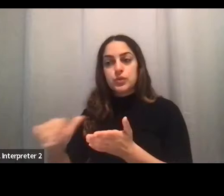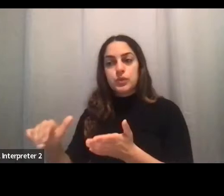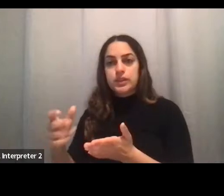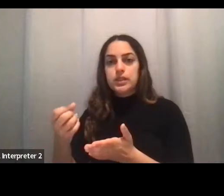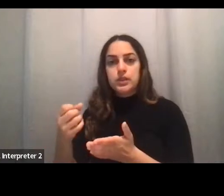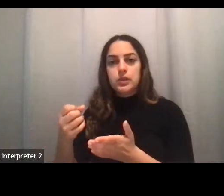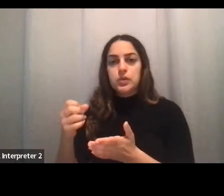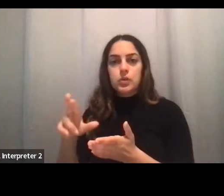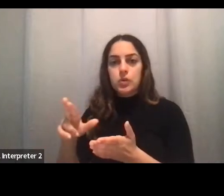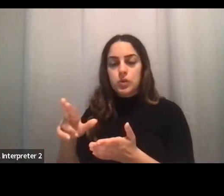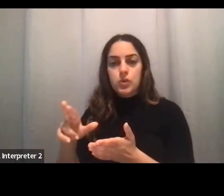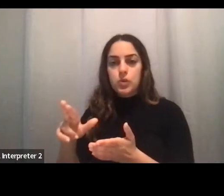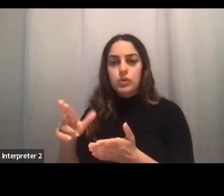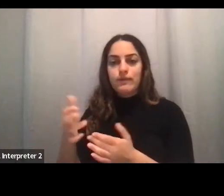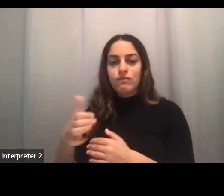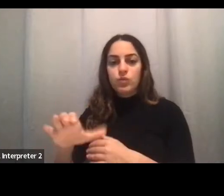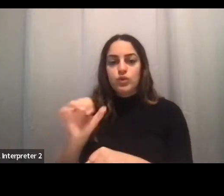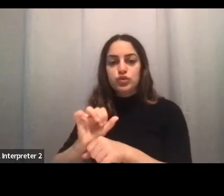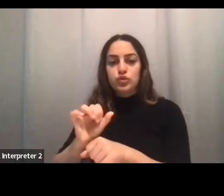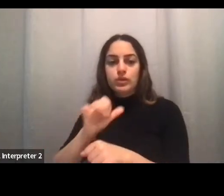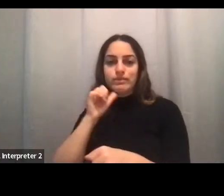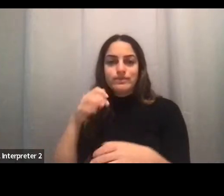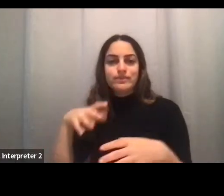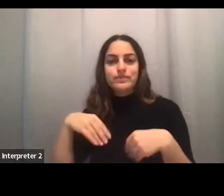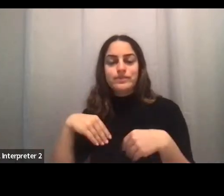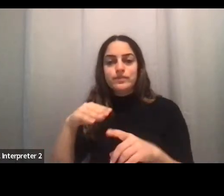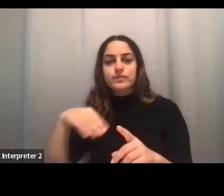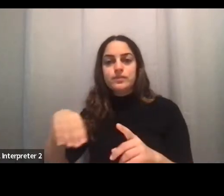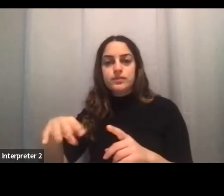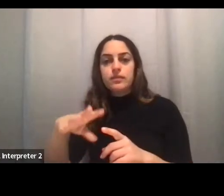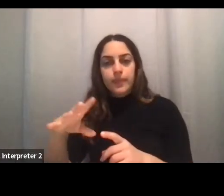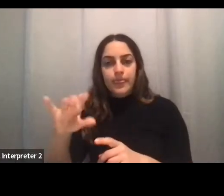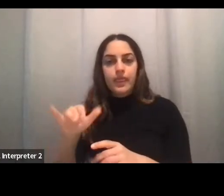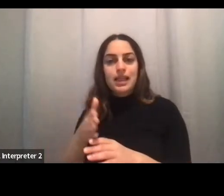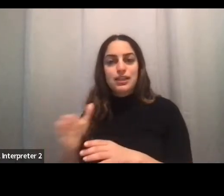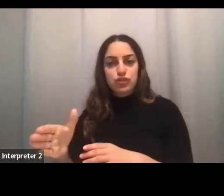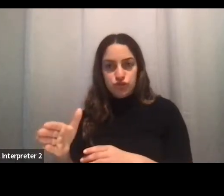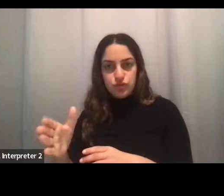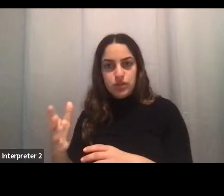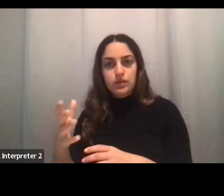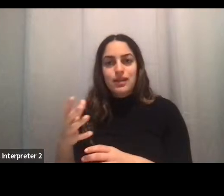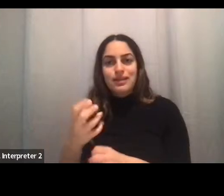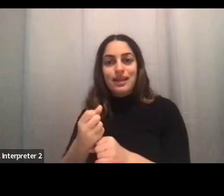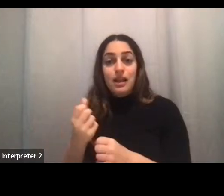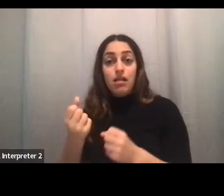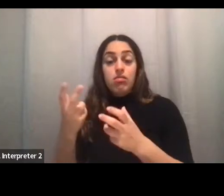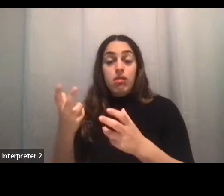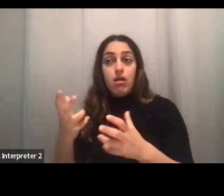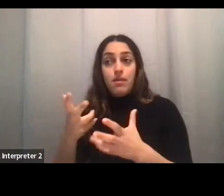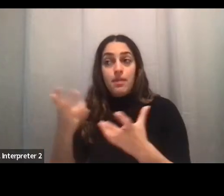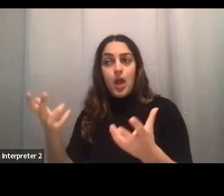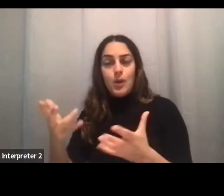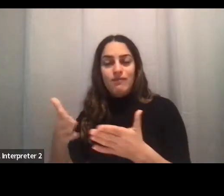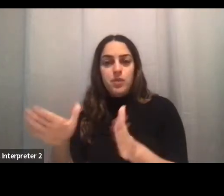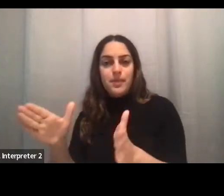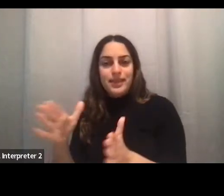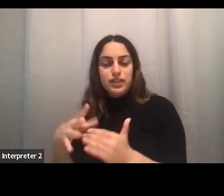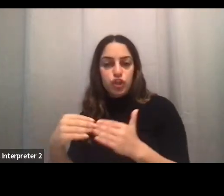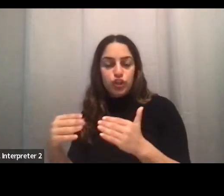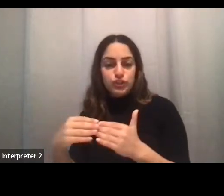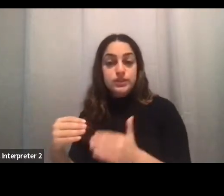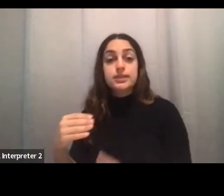in unacceptable conditions in an industry receiving large amount of public dollars thank you